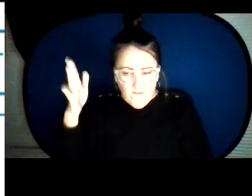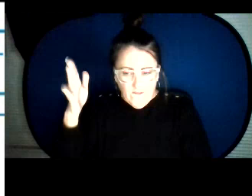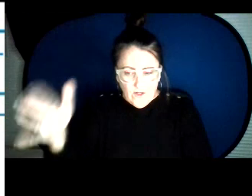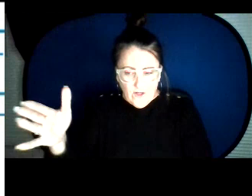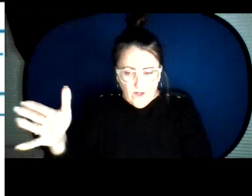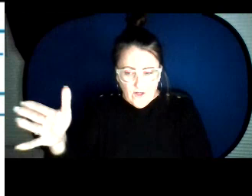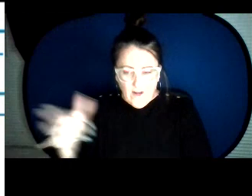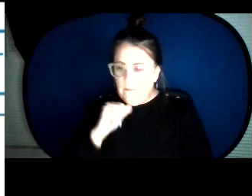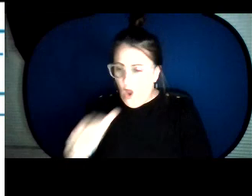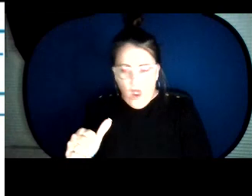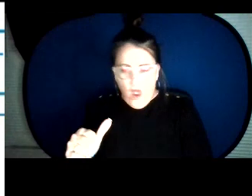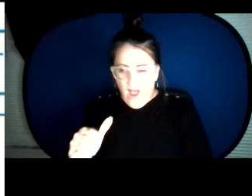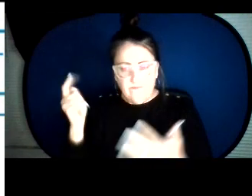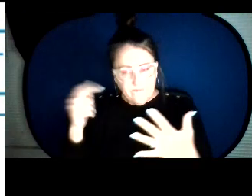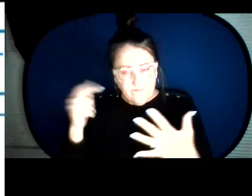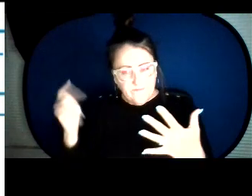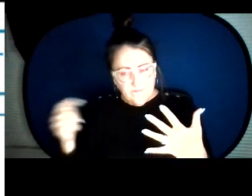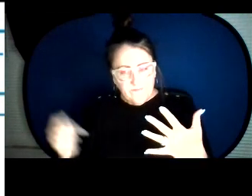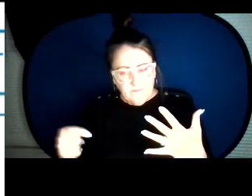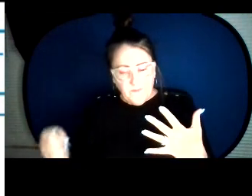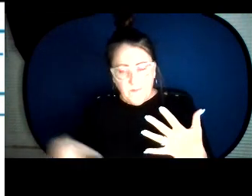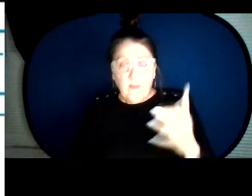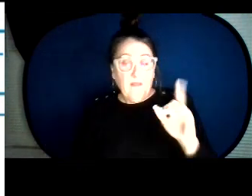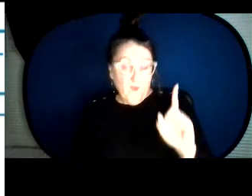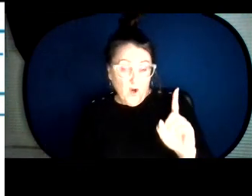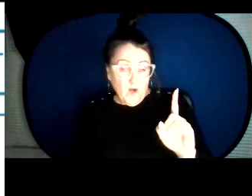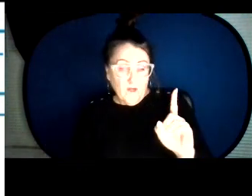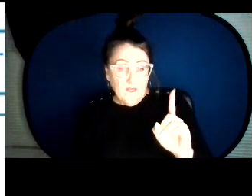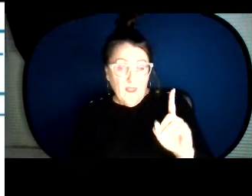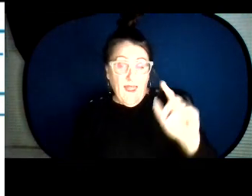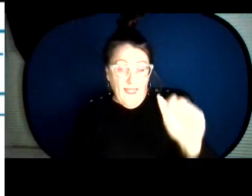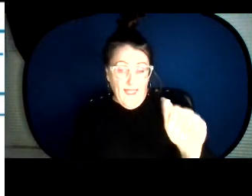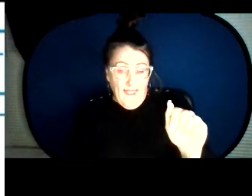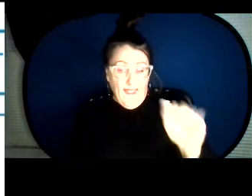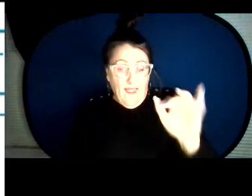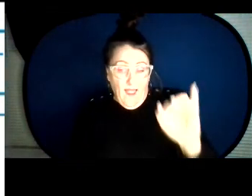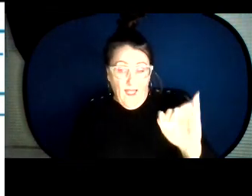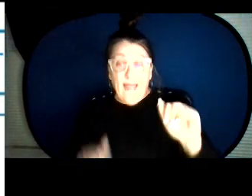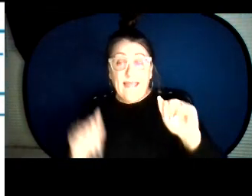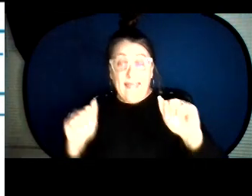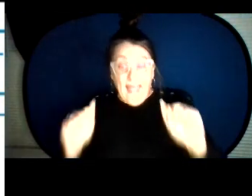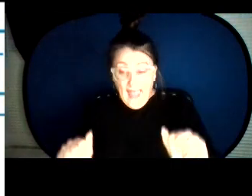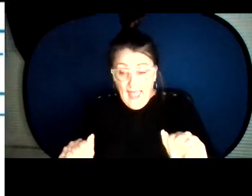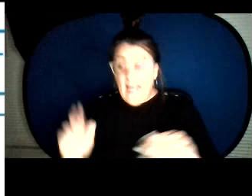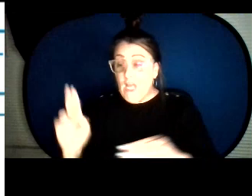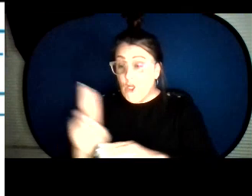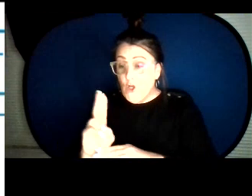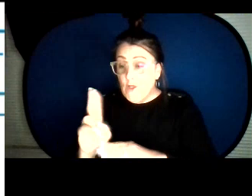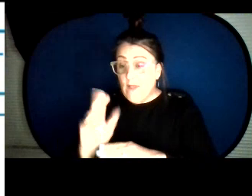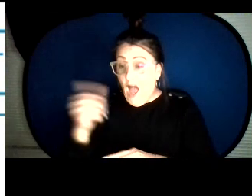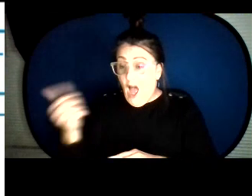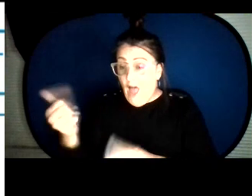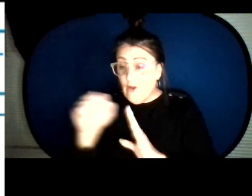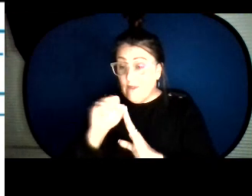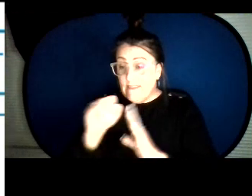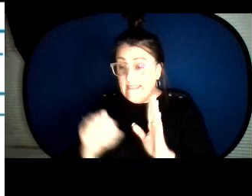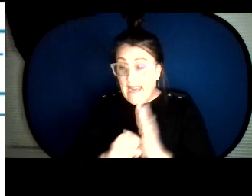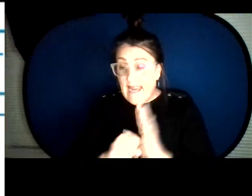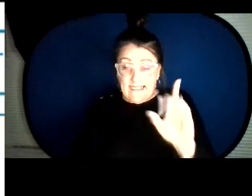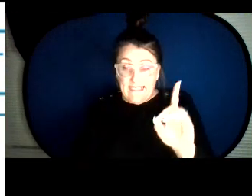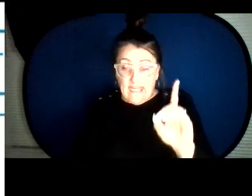out the first one as an example. AI can and has been used by other state DOTs to improve